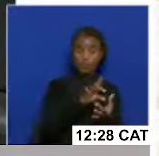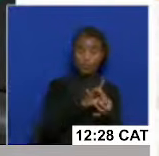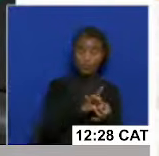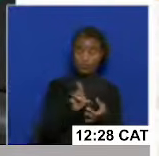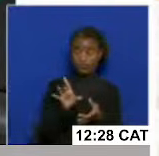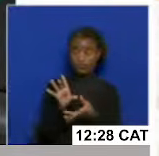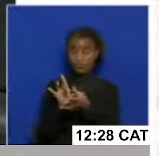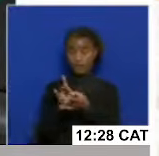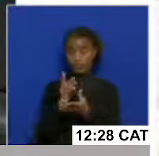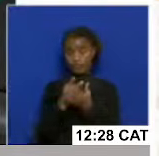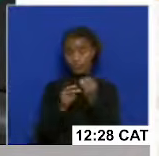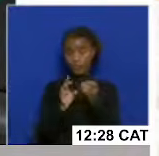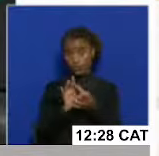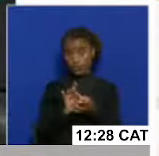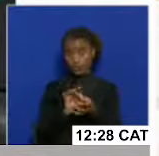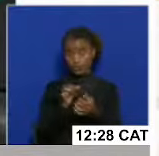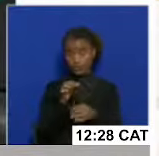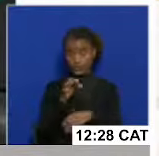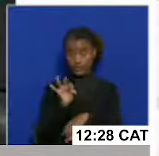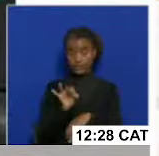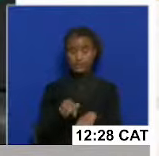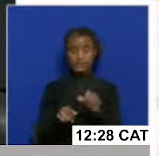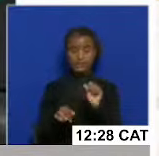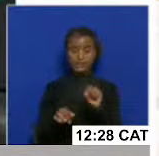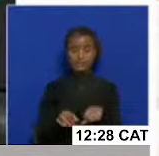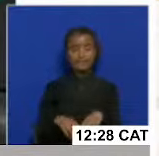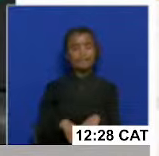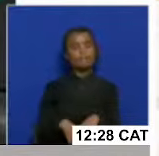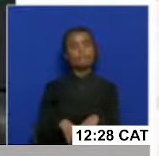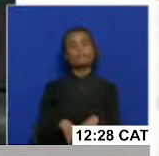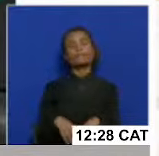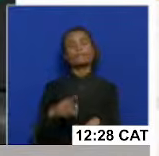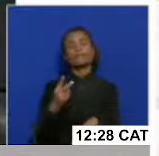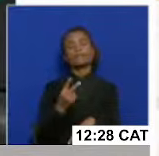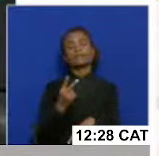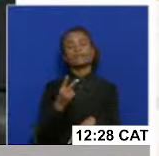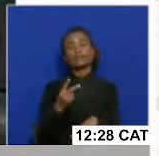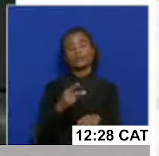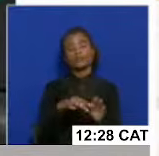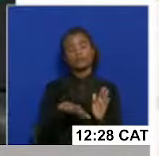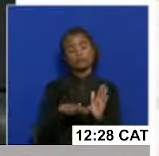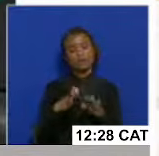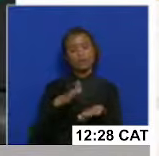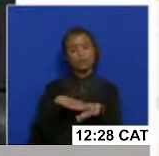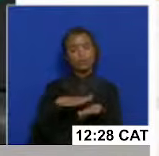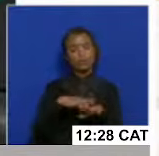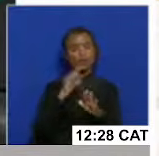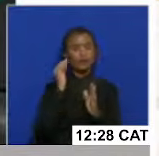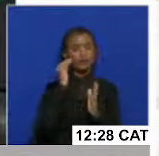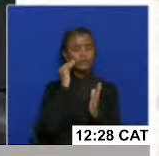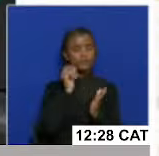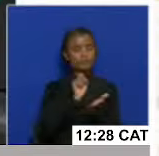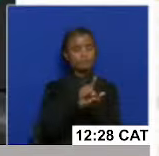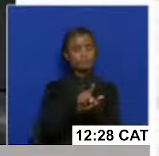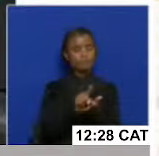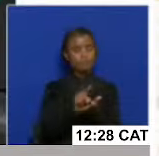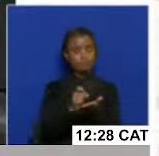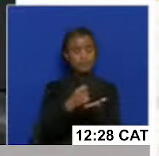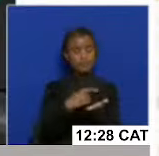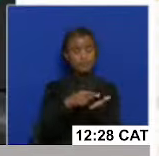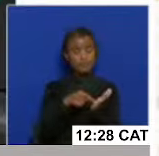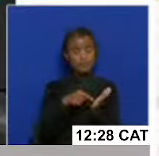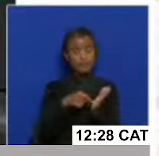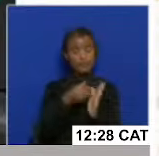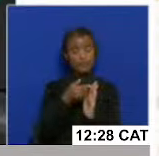Yes. Okay. There's some further messages there on the page, but I would like you to look at the